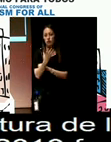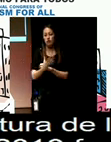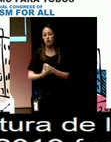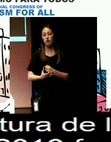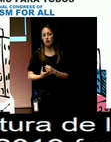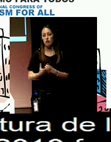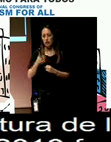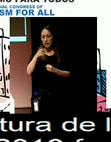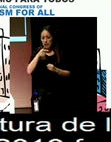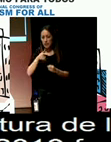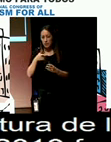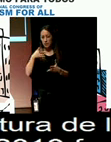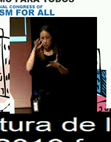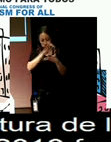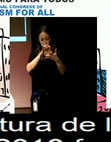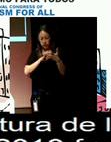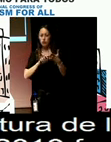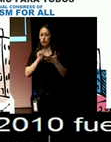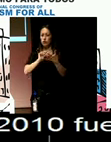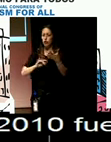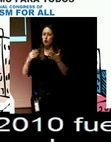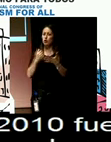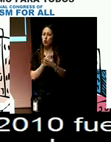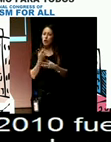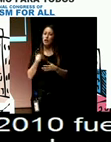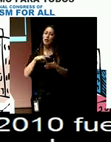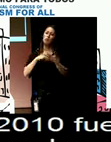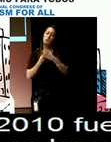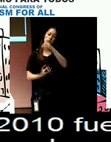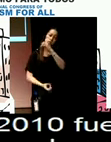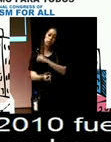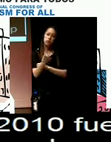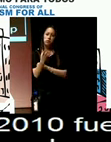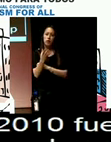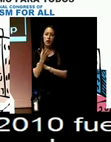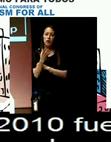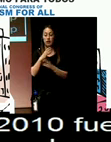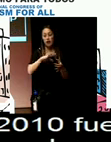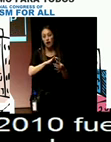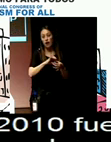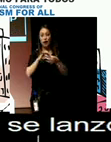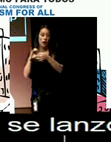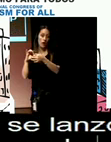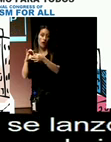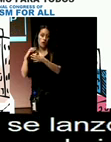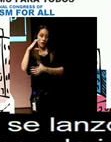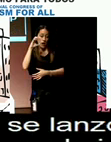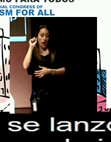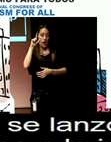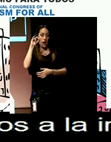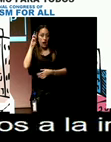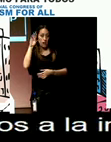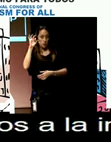first projects related to the Calypso initiative. And there we saw projects that favored